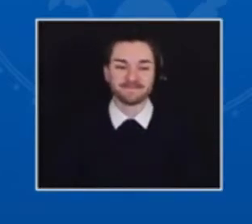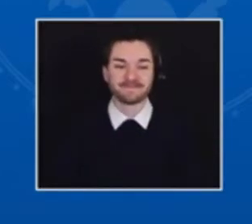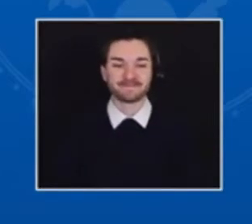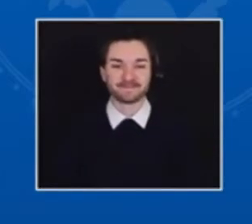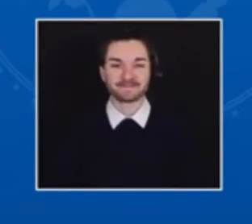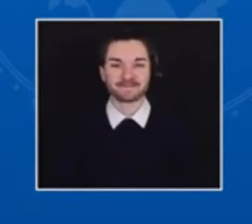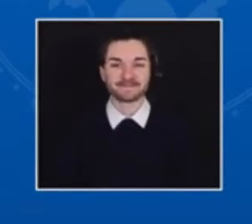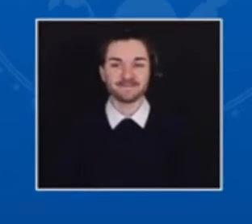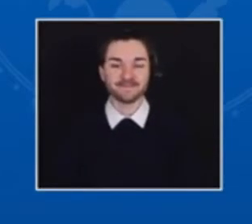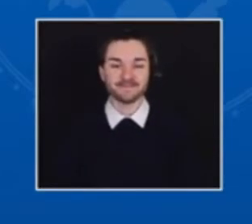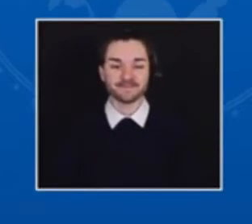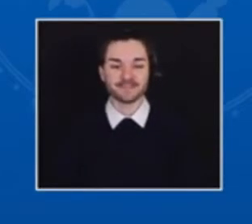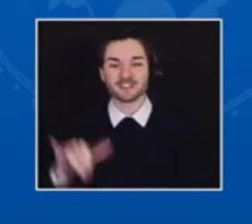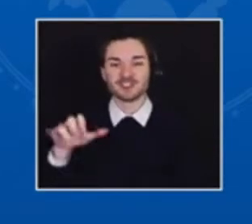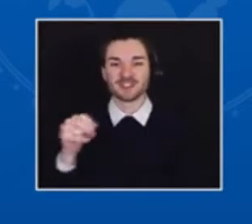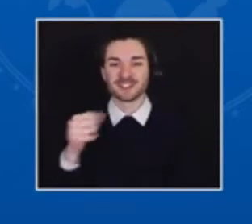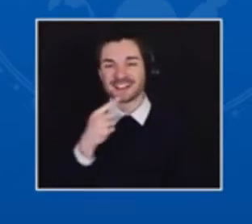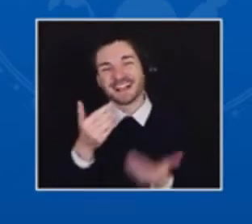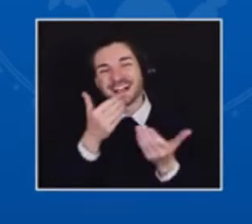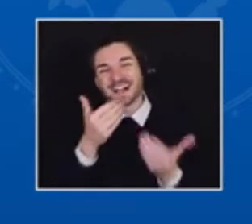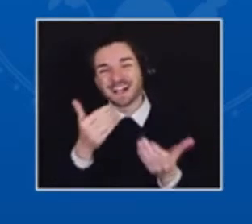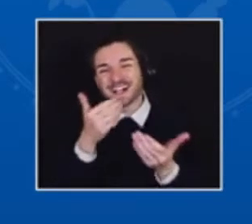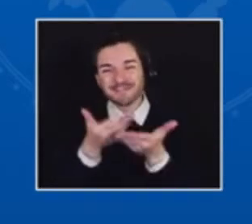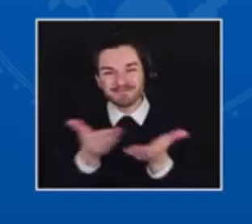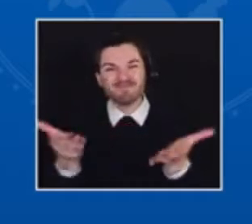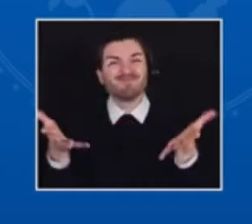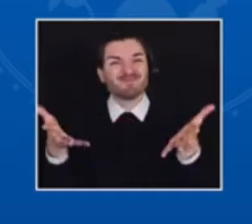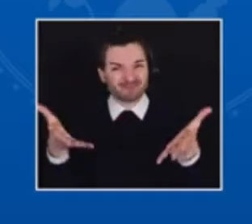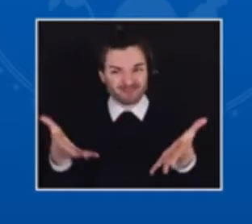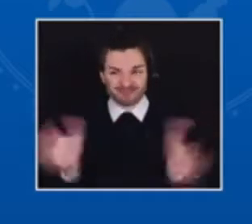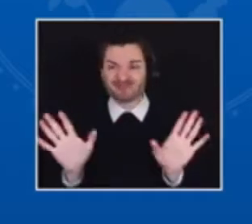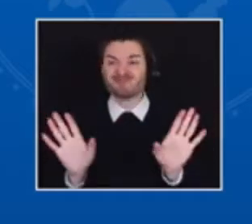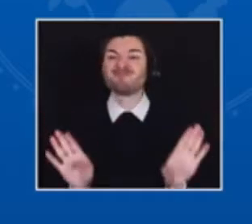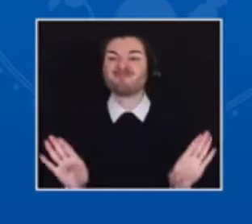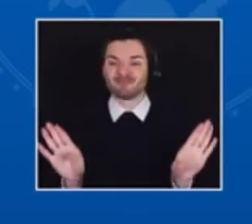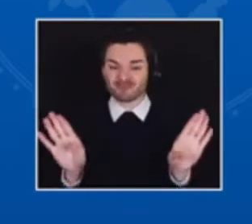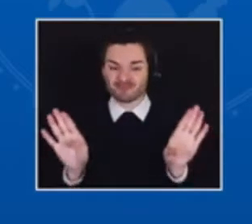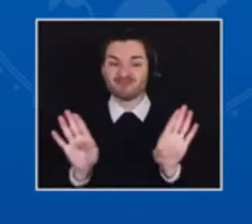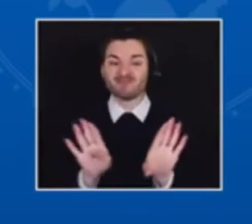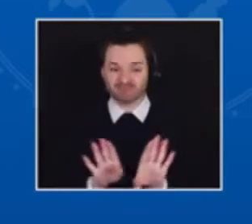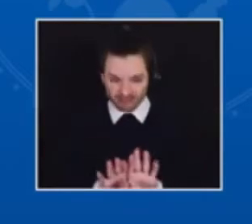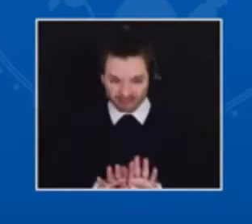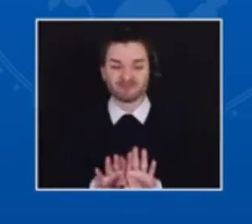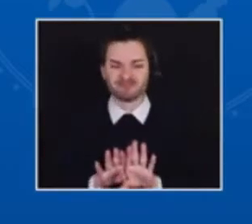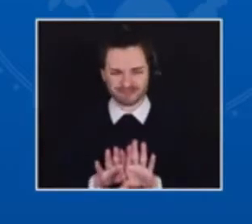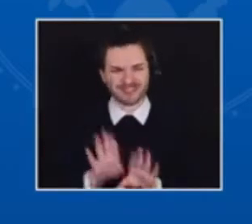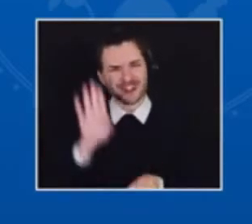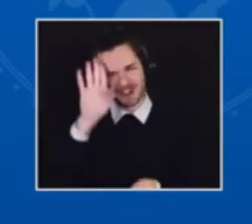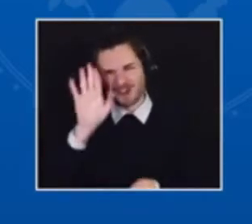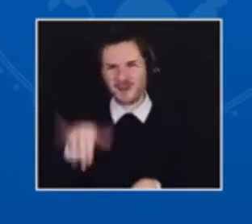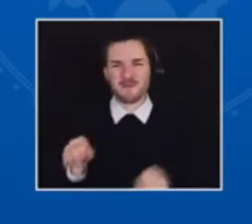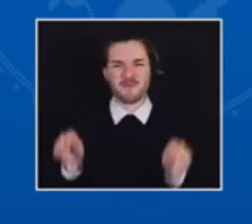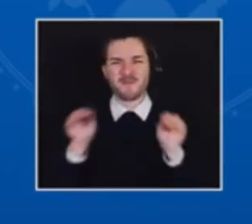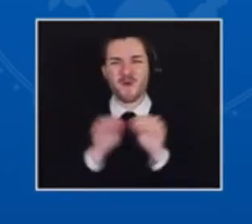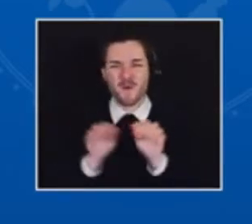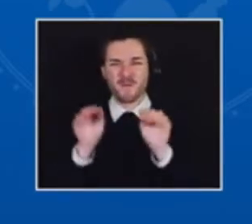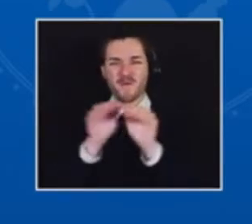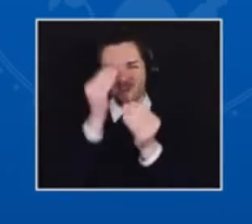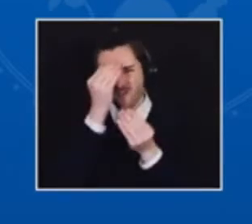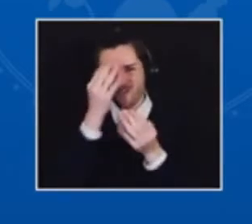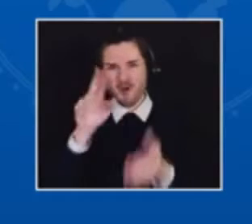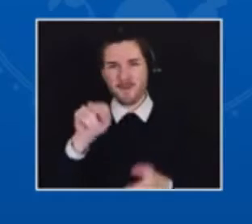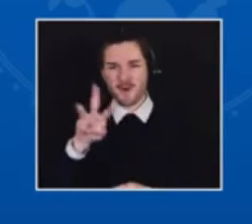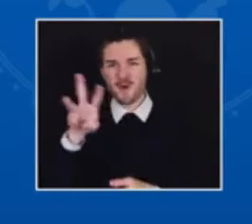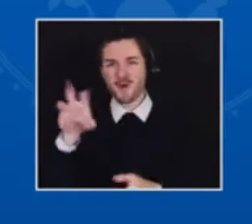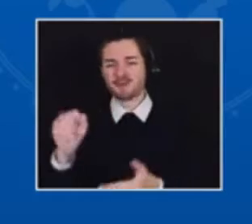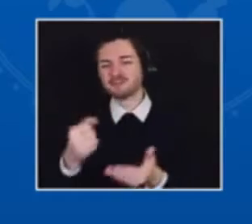guys great well thank you everybody for joining us um and I we'll have plenty of news in the coming weeks uh that we'll discuss